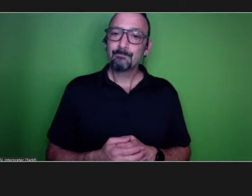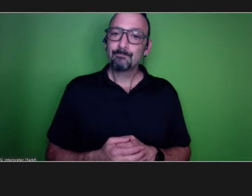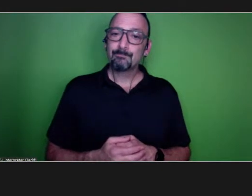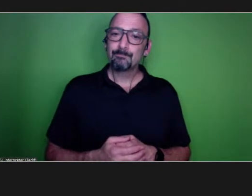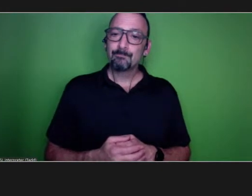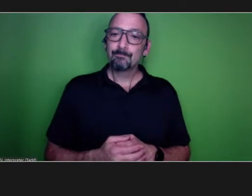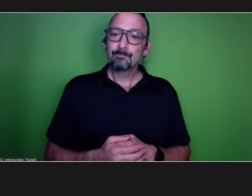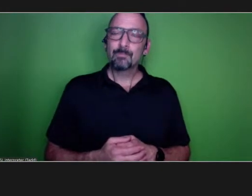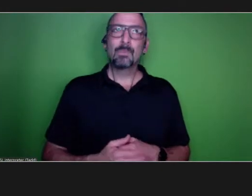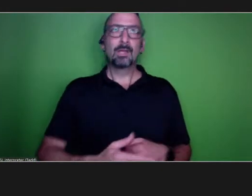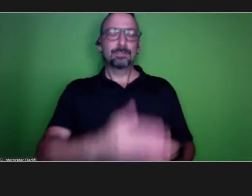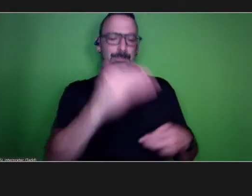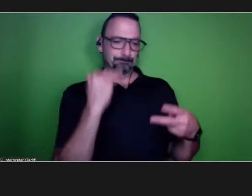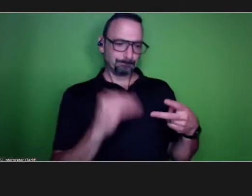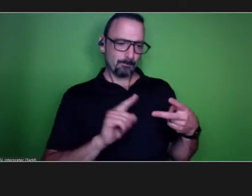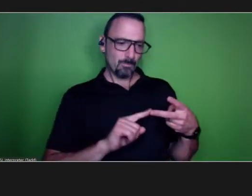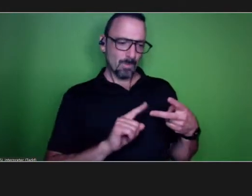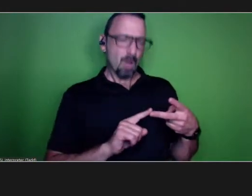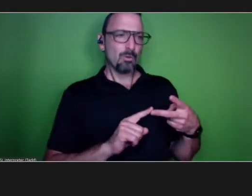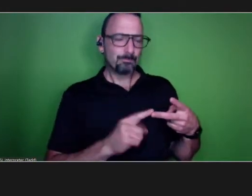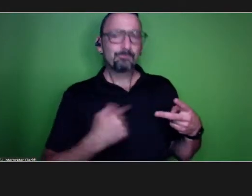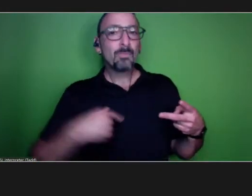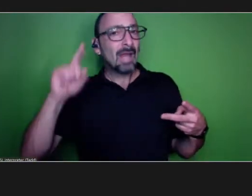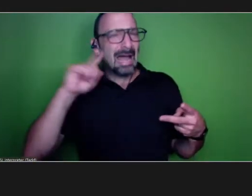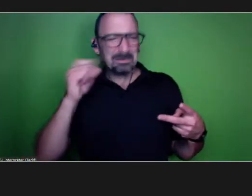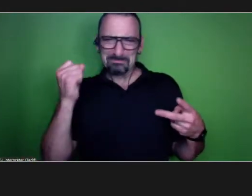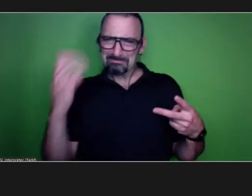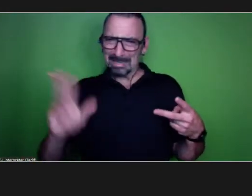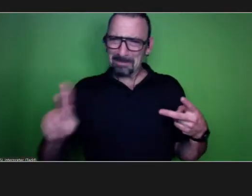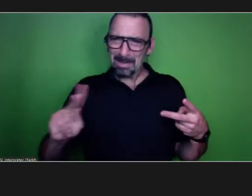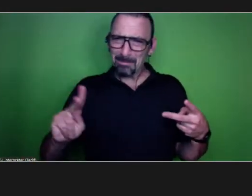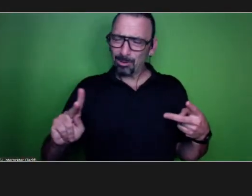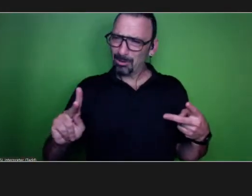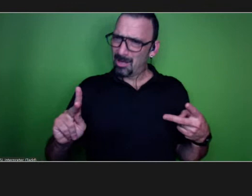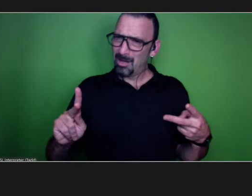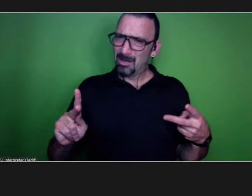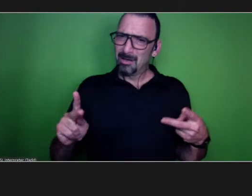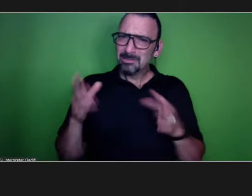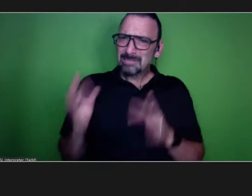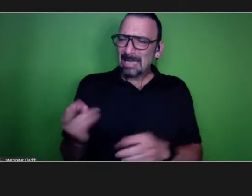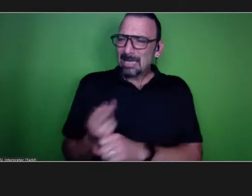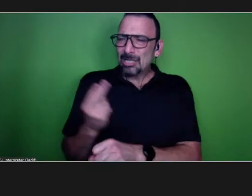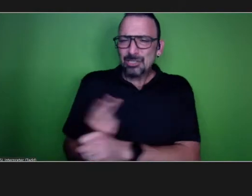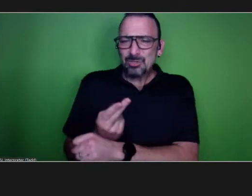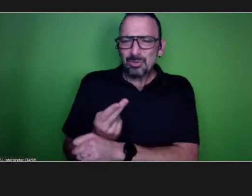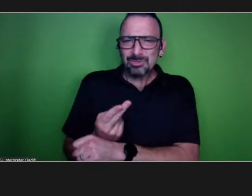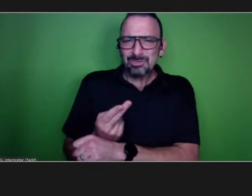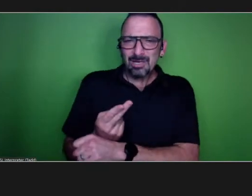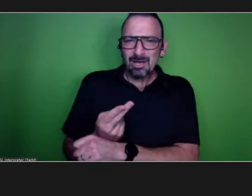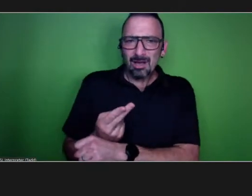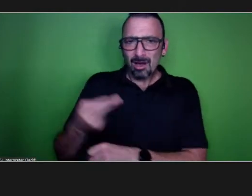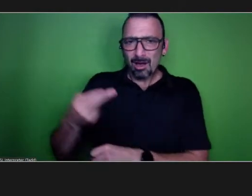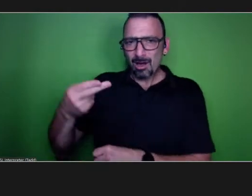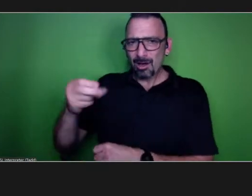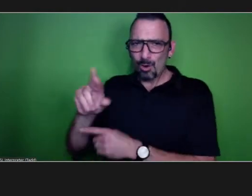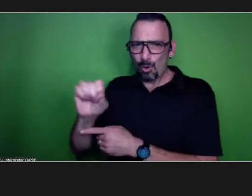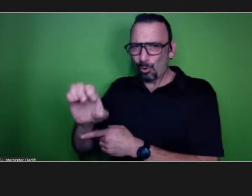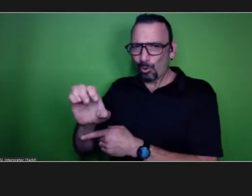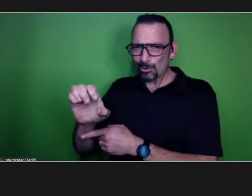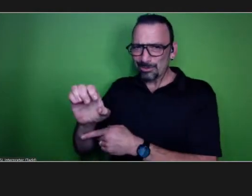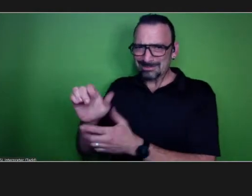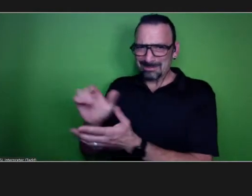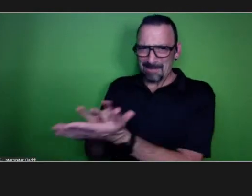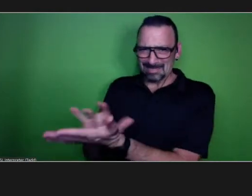Let's see the next one. I hear there are a lot of people that still choose to use the horse medicine. I'm not going to say it right,